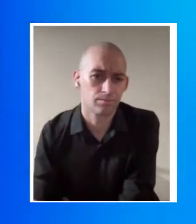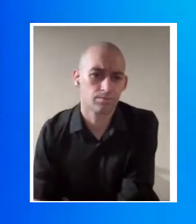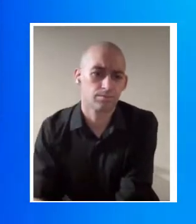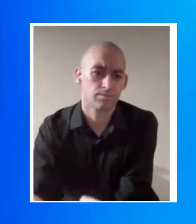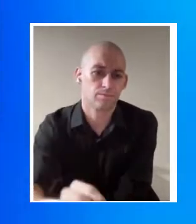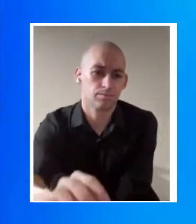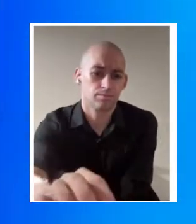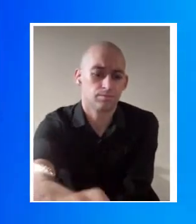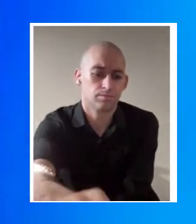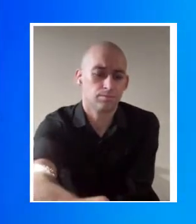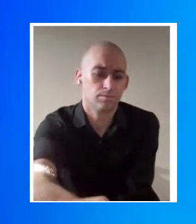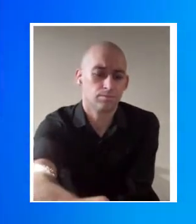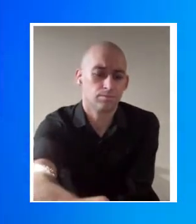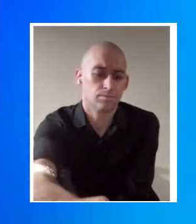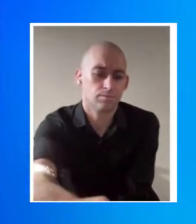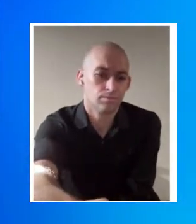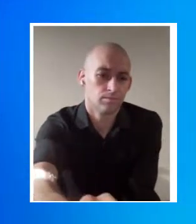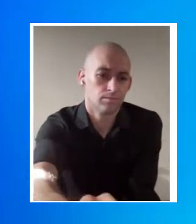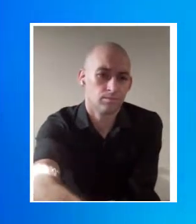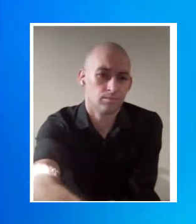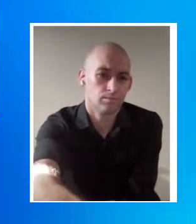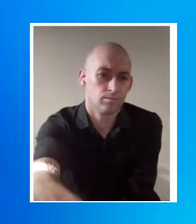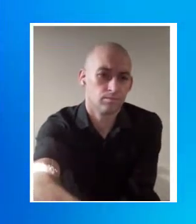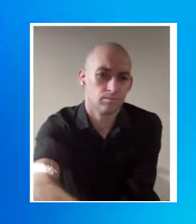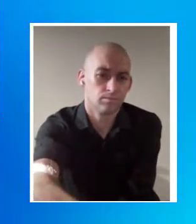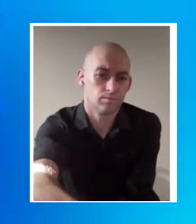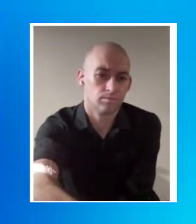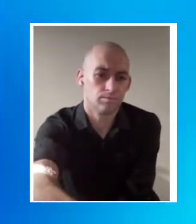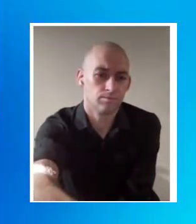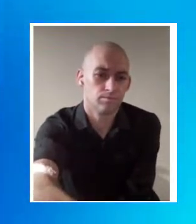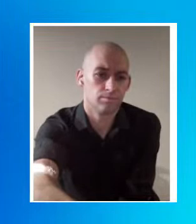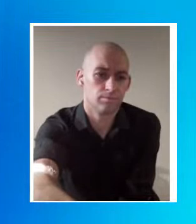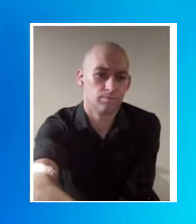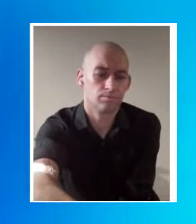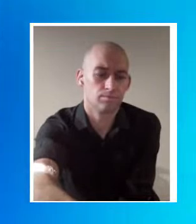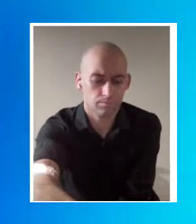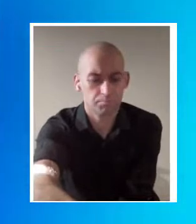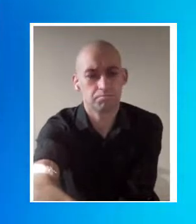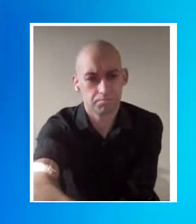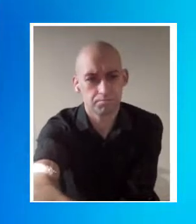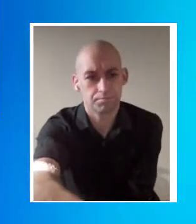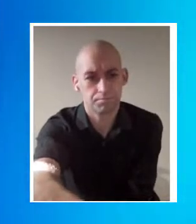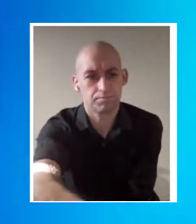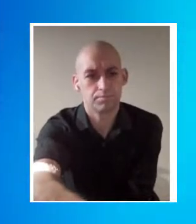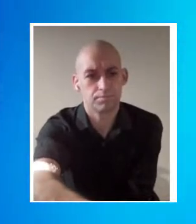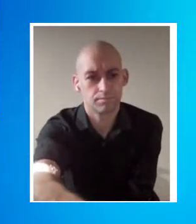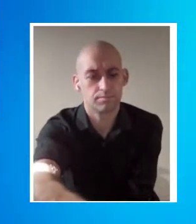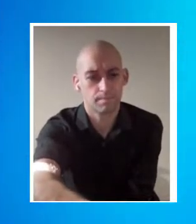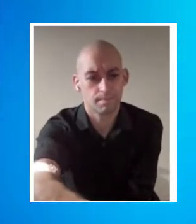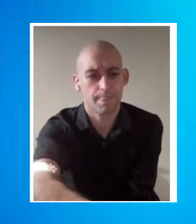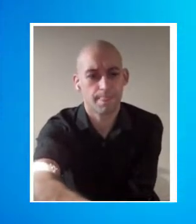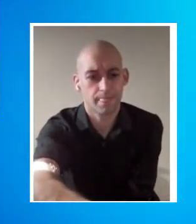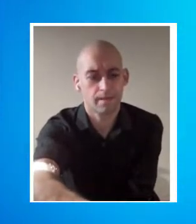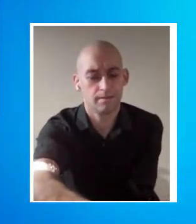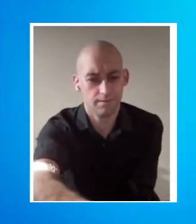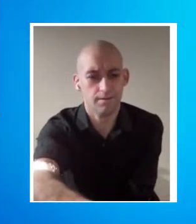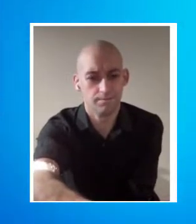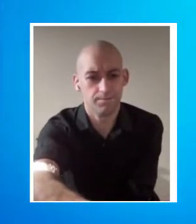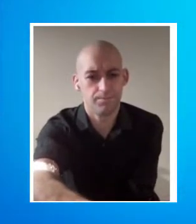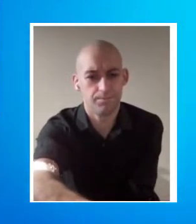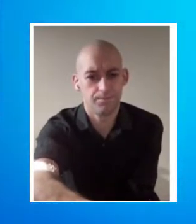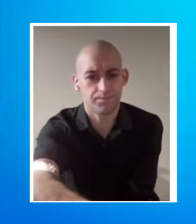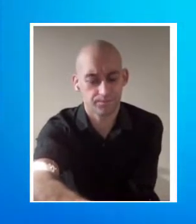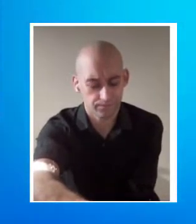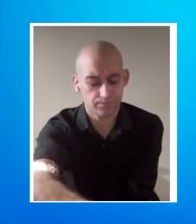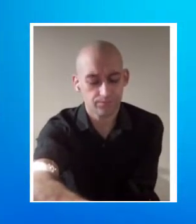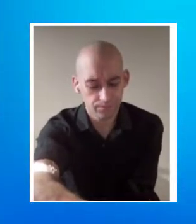are being presented that it's hard, it takes more time for you to sign that. So I just wanted to